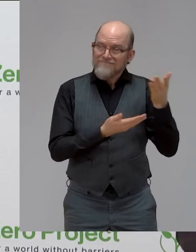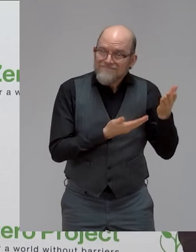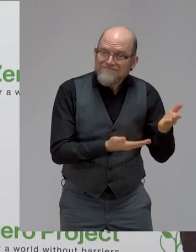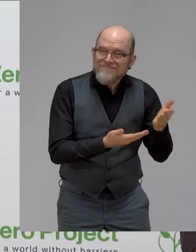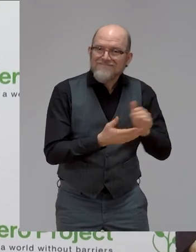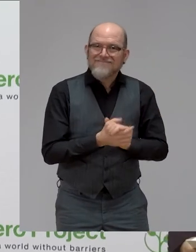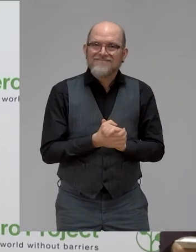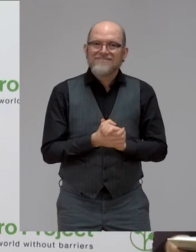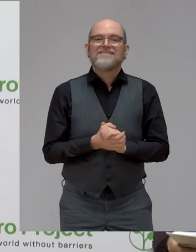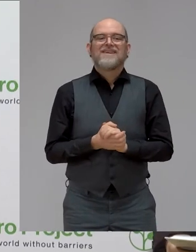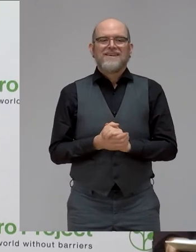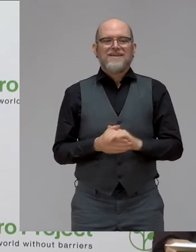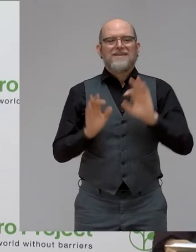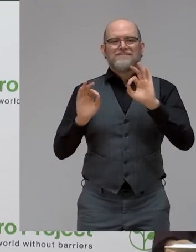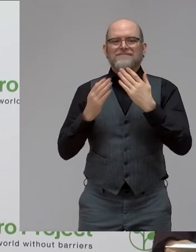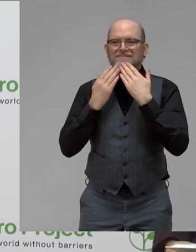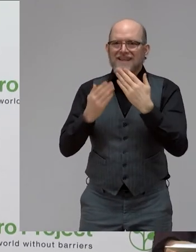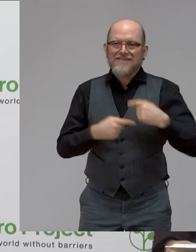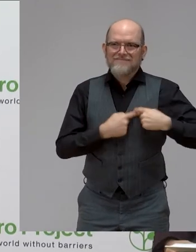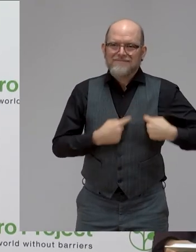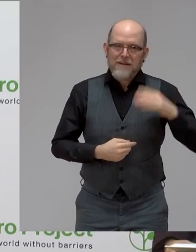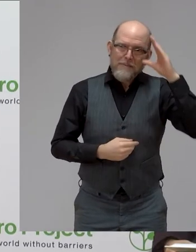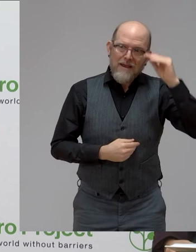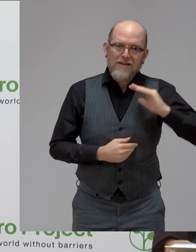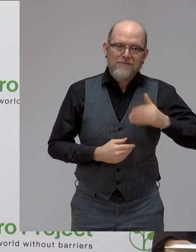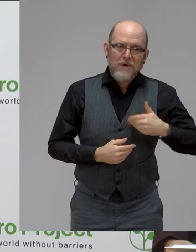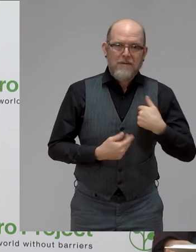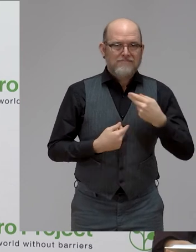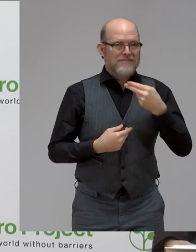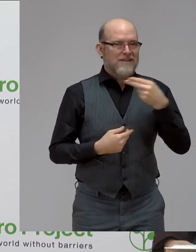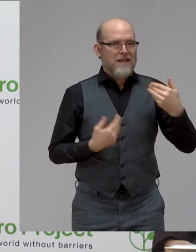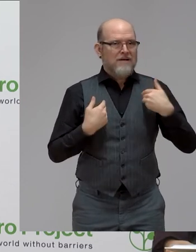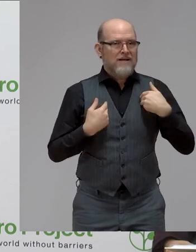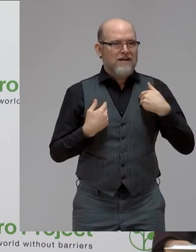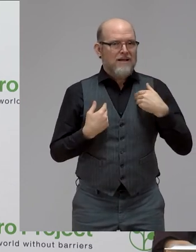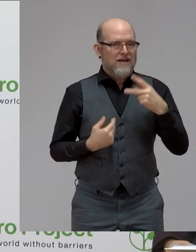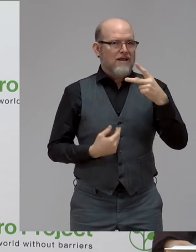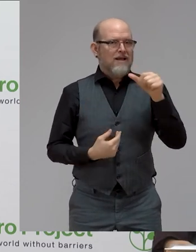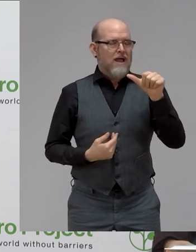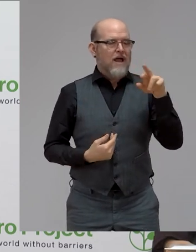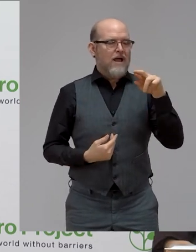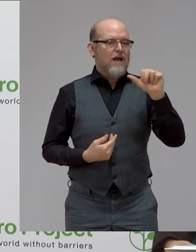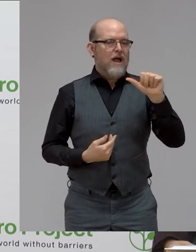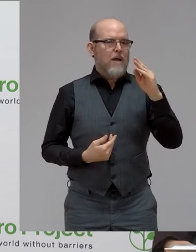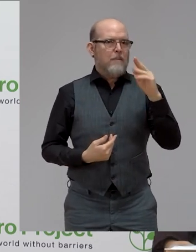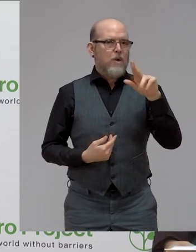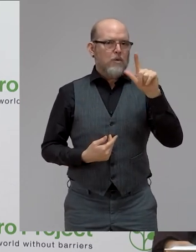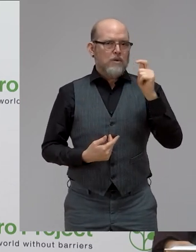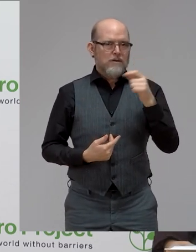Dear ladies and gentlemen, my name is Sila Karabulut and I'm from Turkey, but I live in